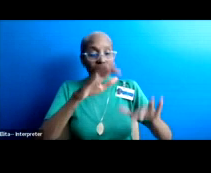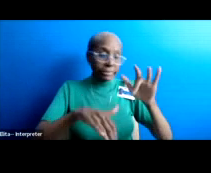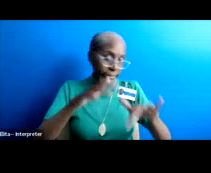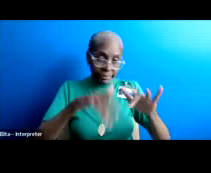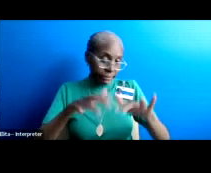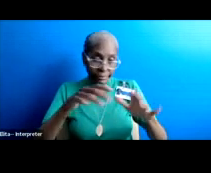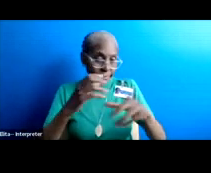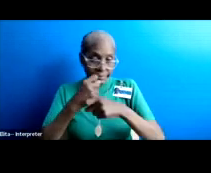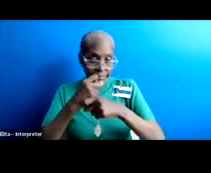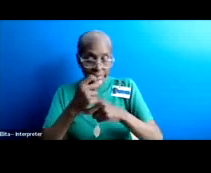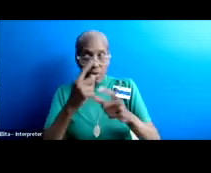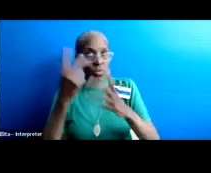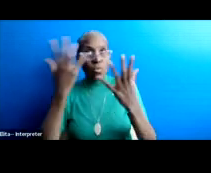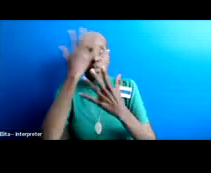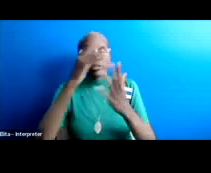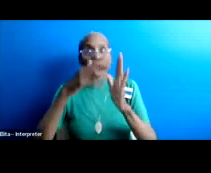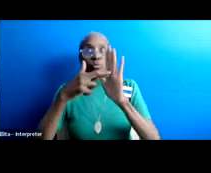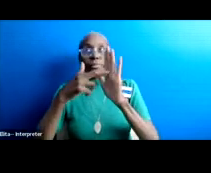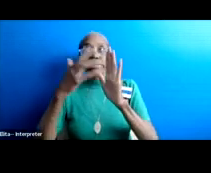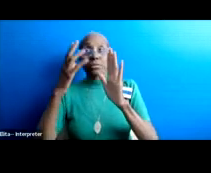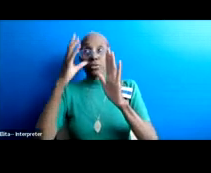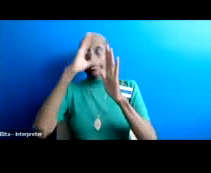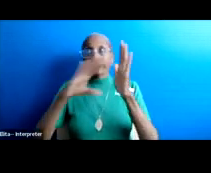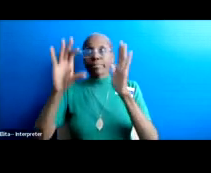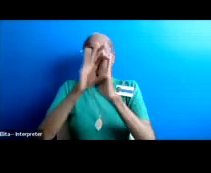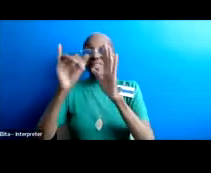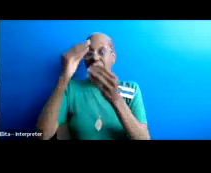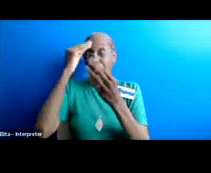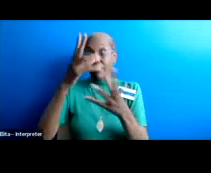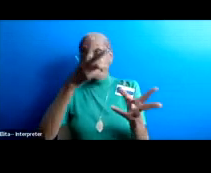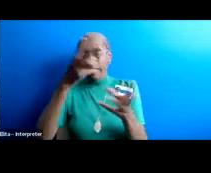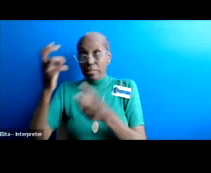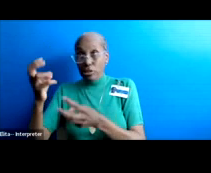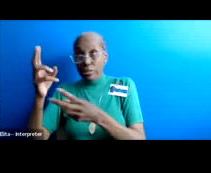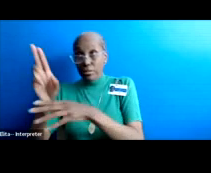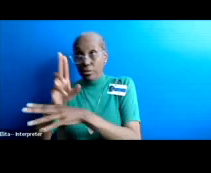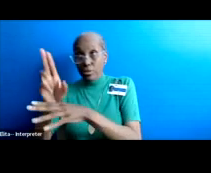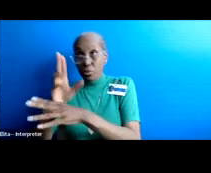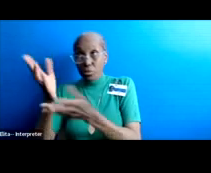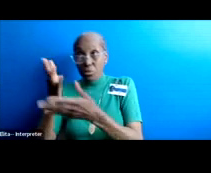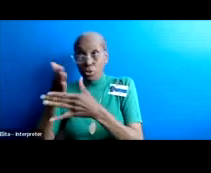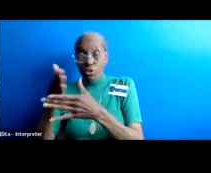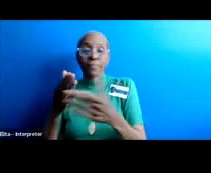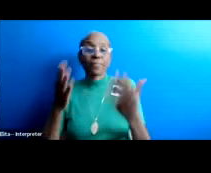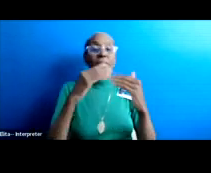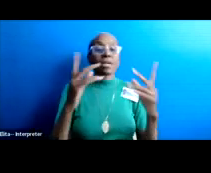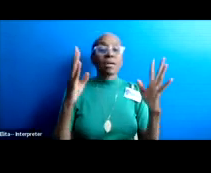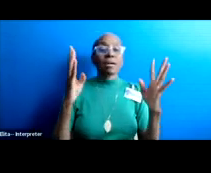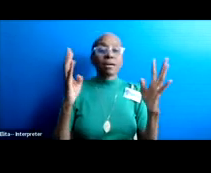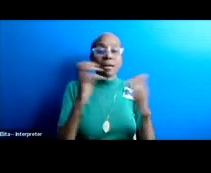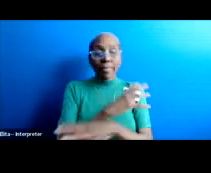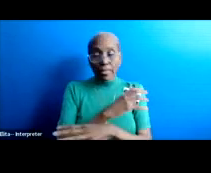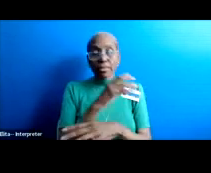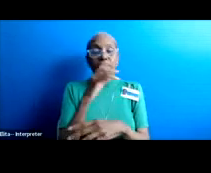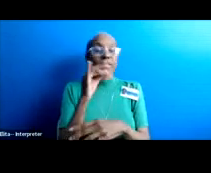your representation visually of the information you need to share. It's a complex maneuver if